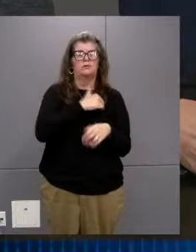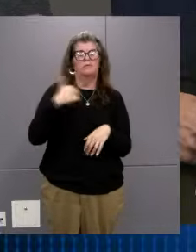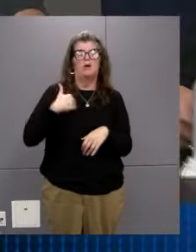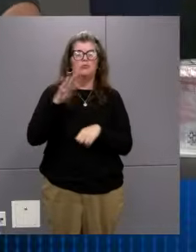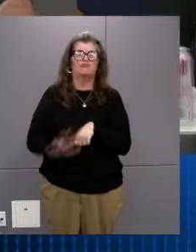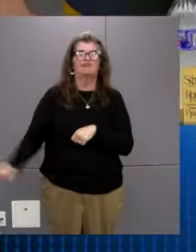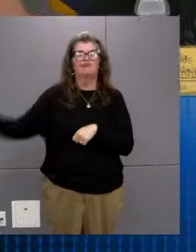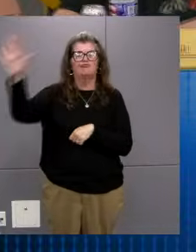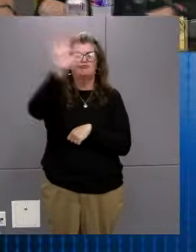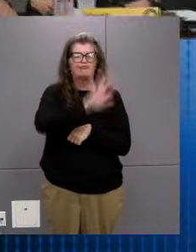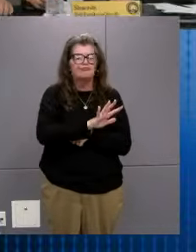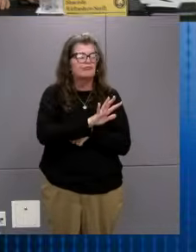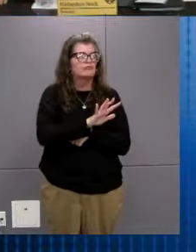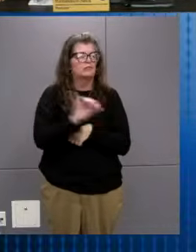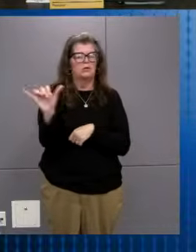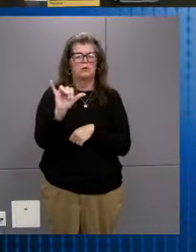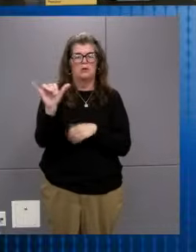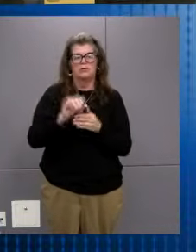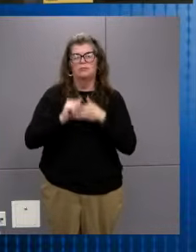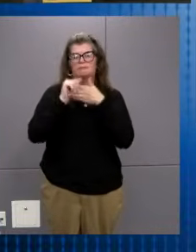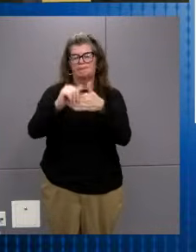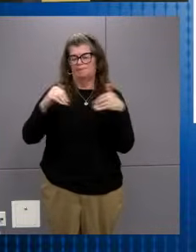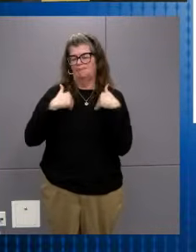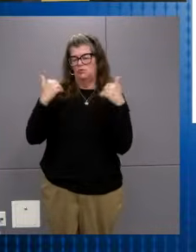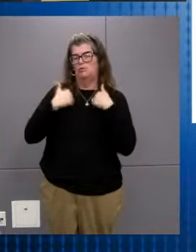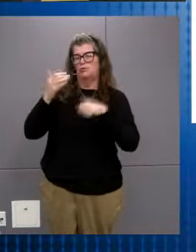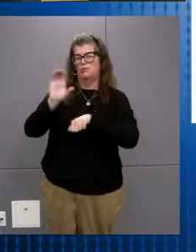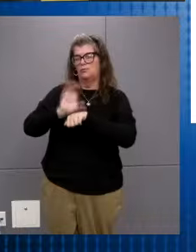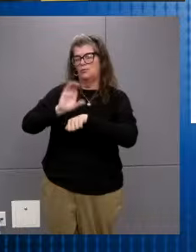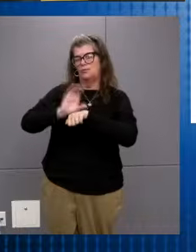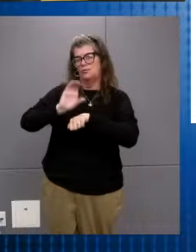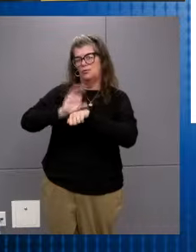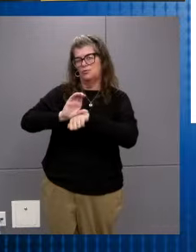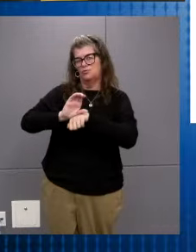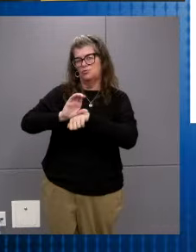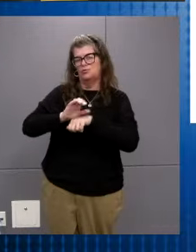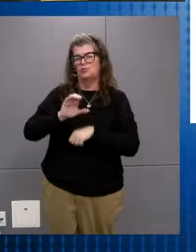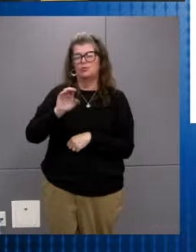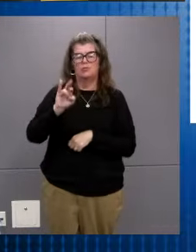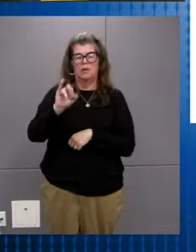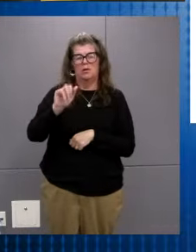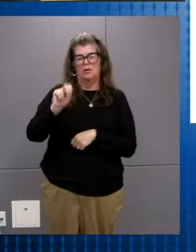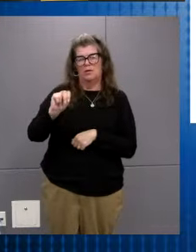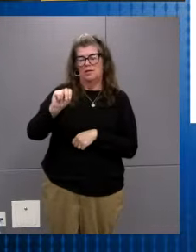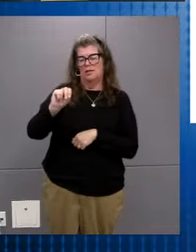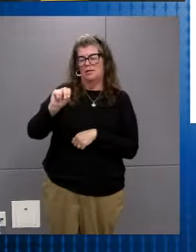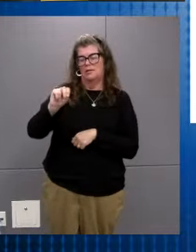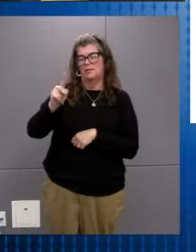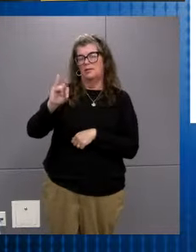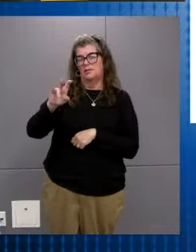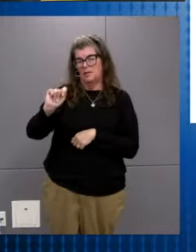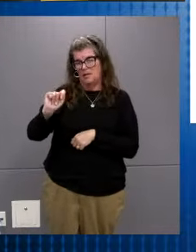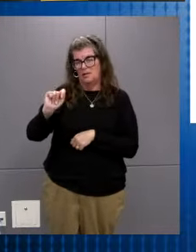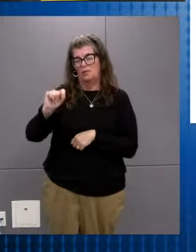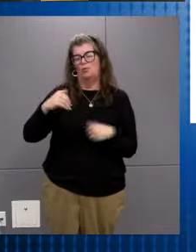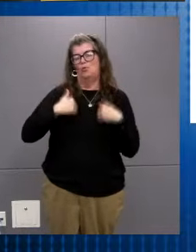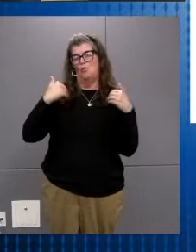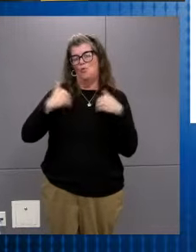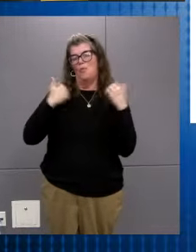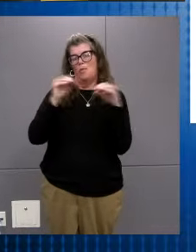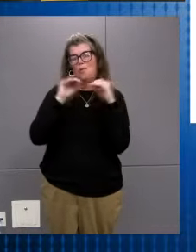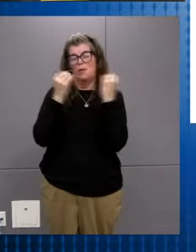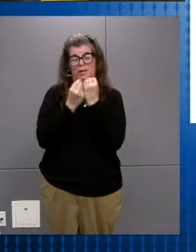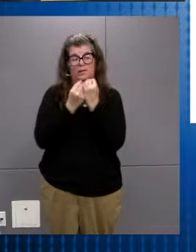nationwide. She also guides youth in her local church chapter of the Maronite Youth Organization. After